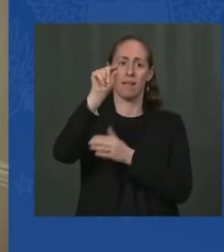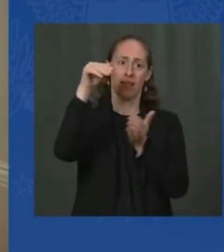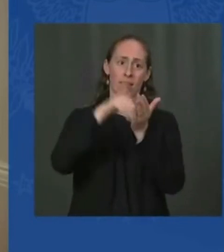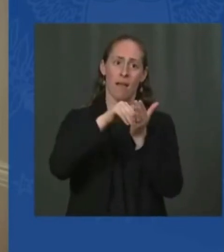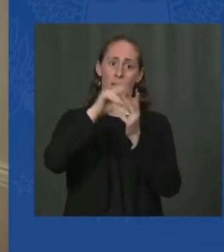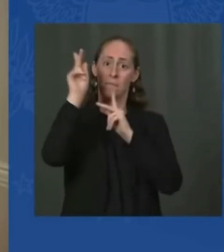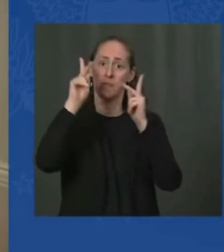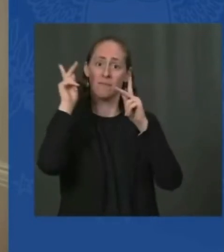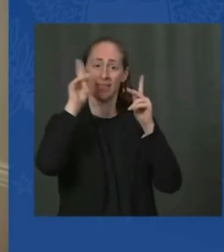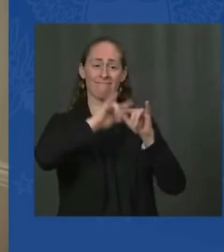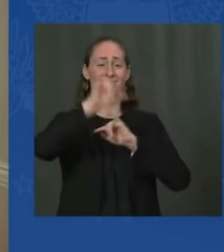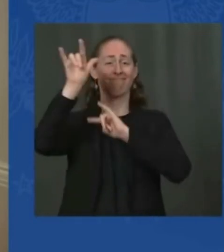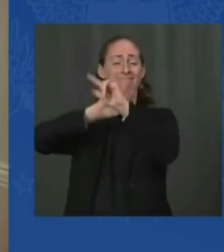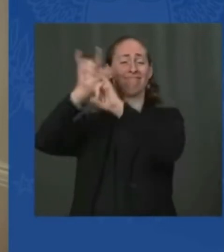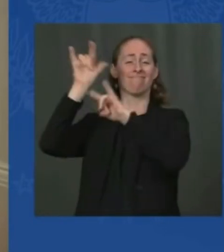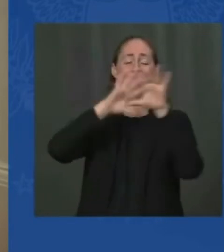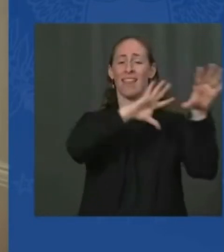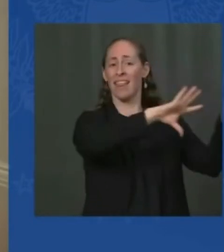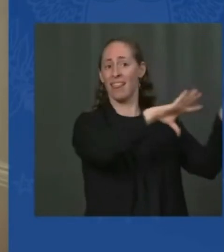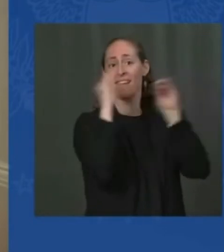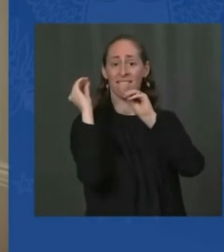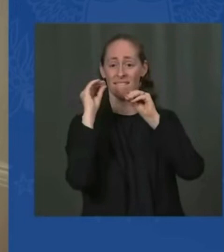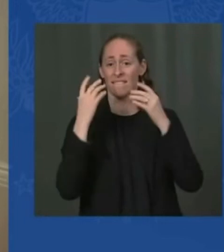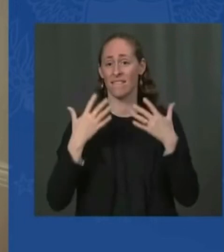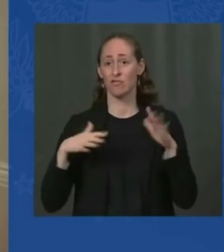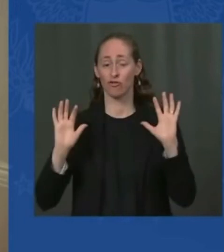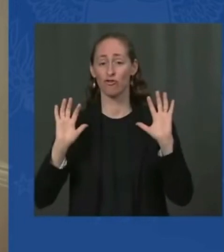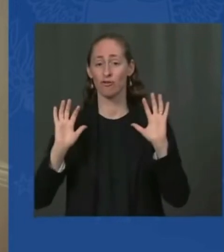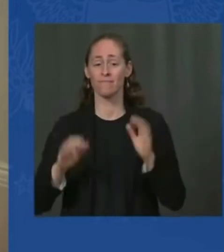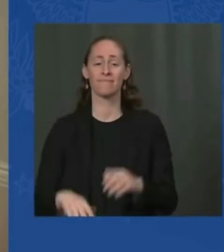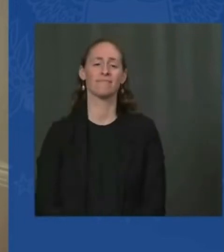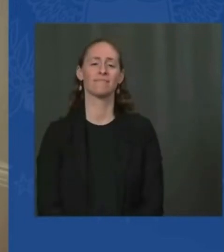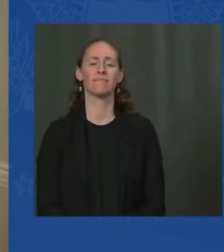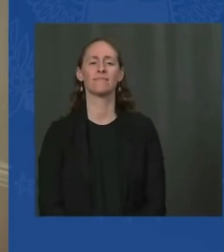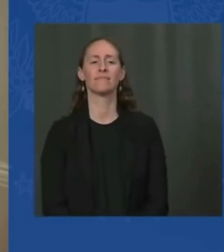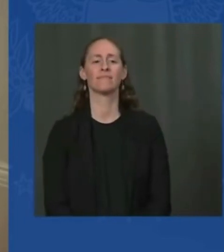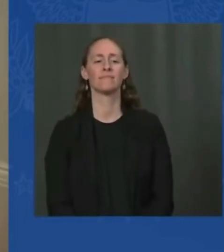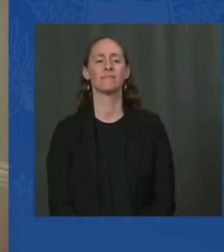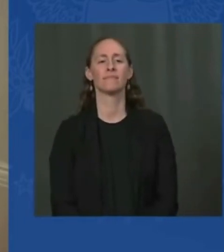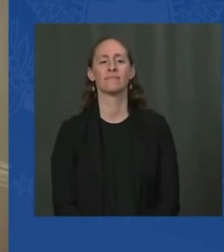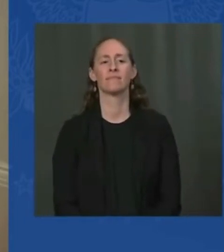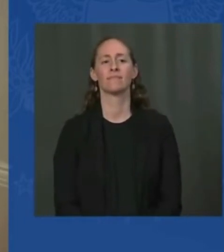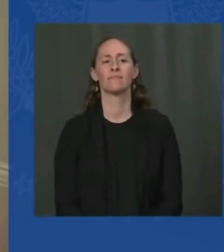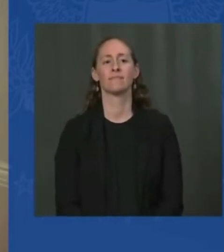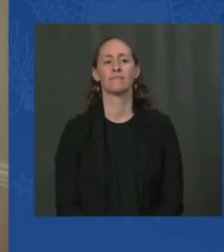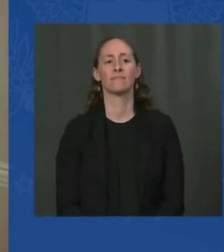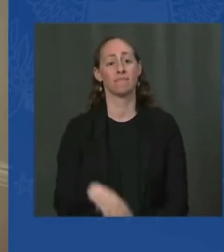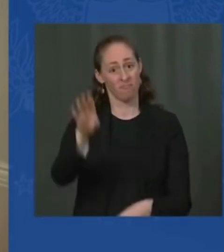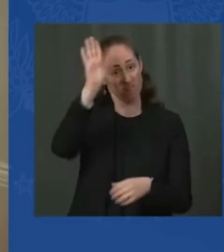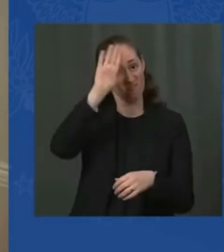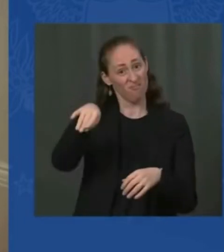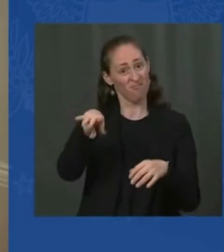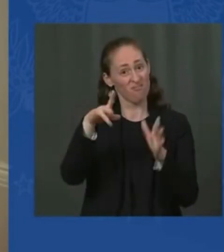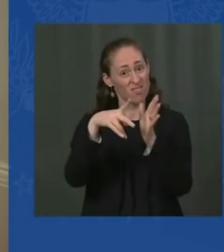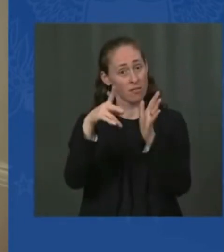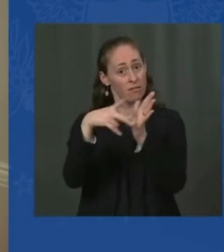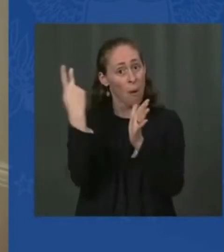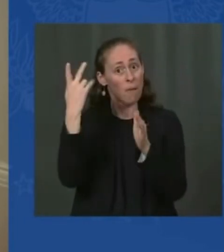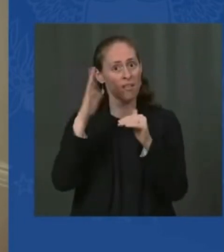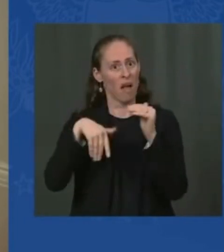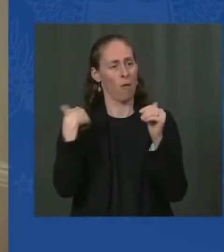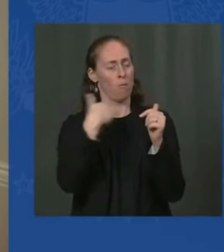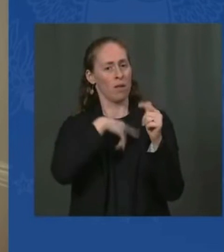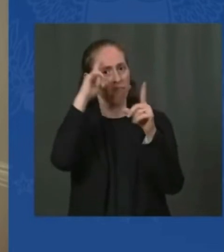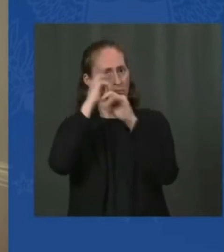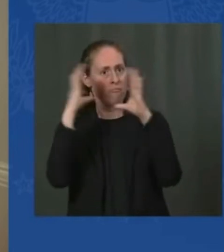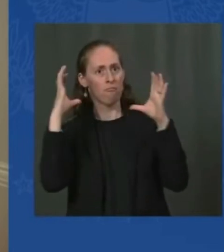safety. That number is more than double what most experts thought were possible. No nation